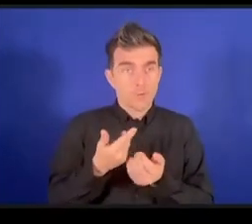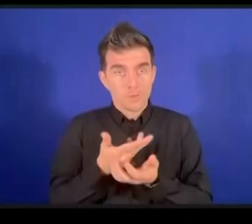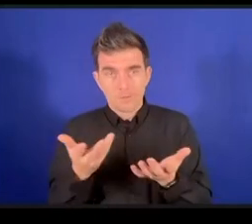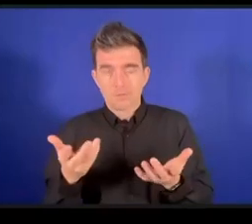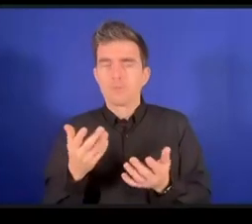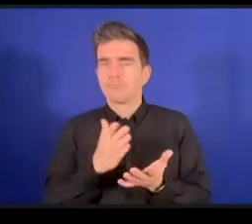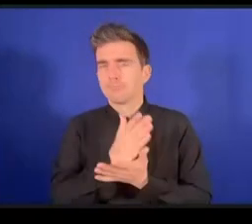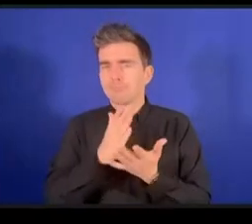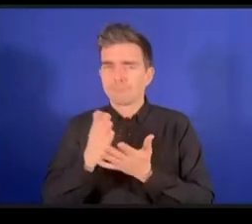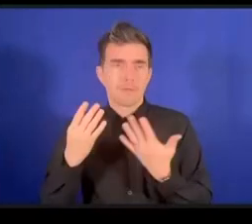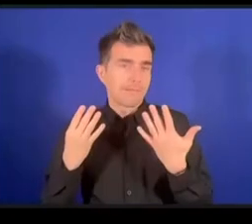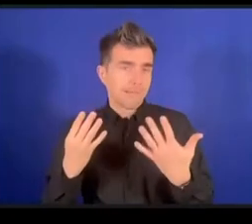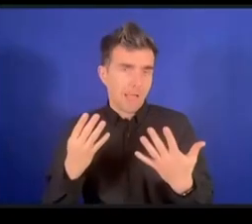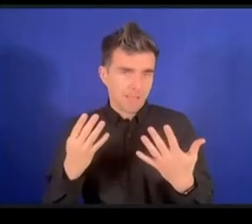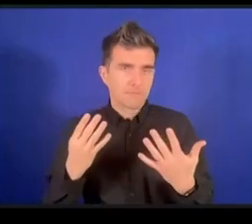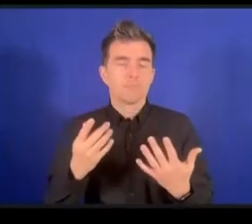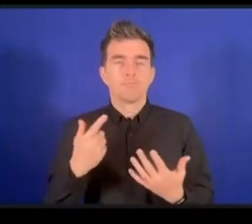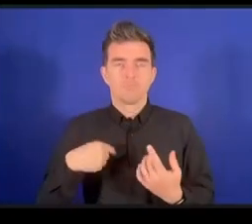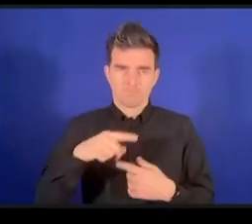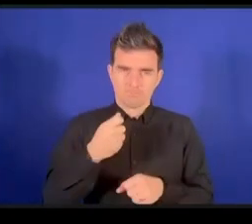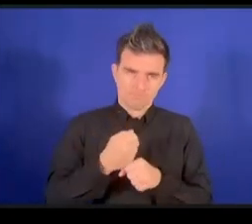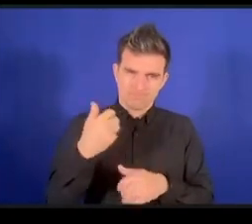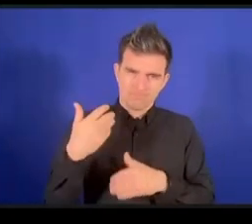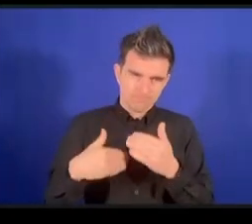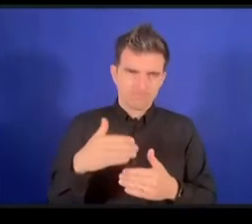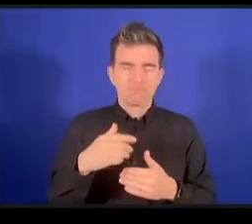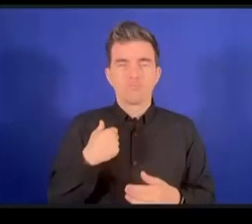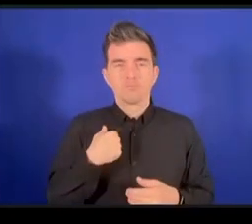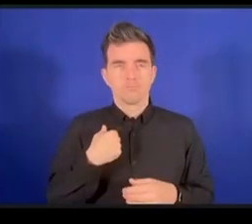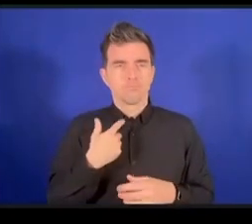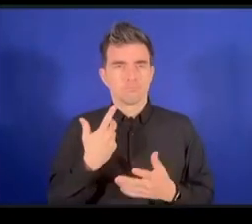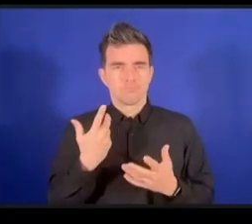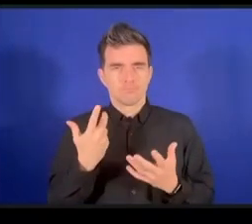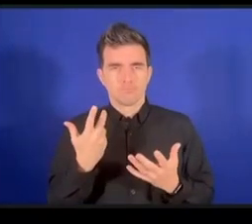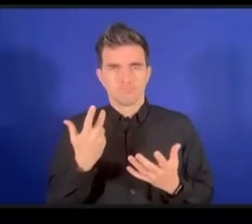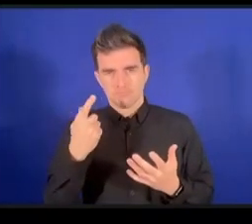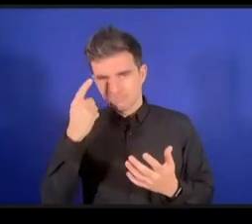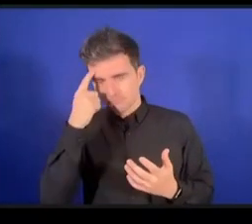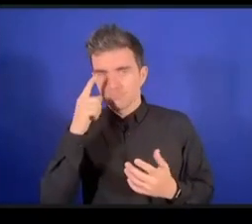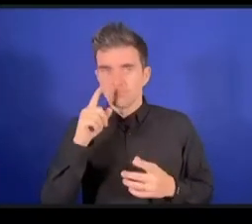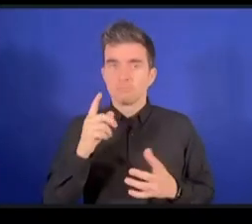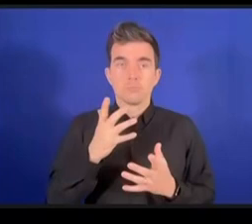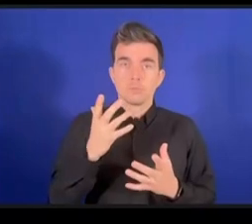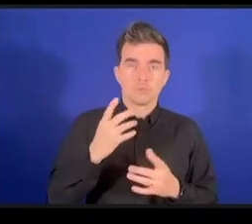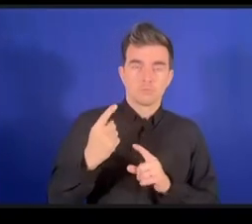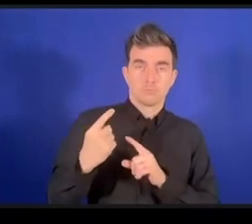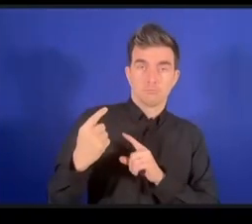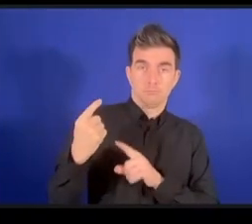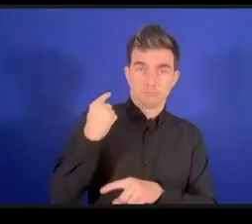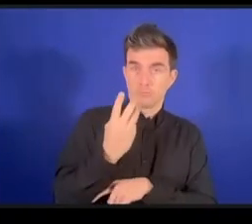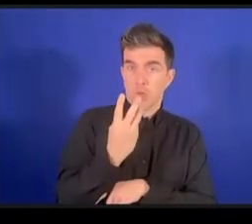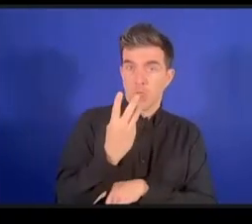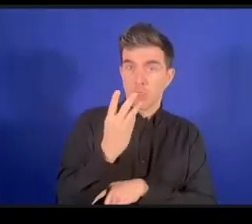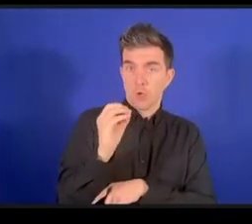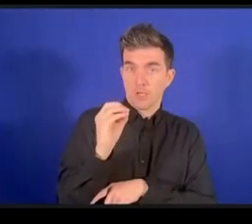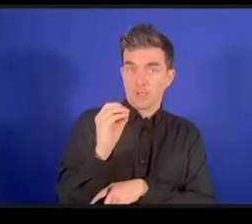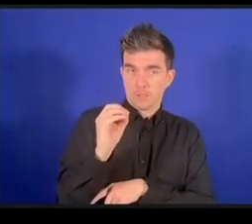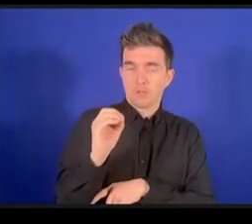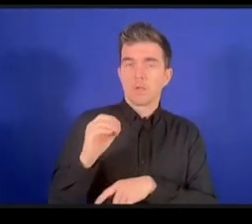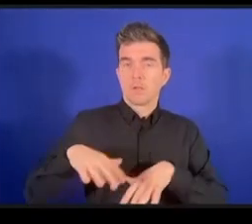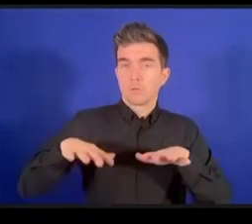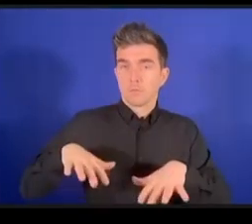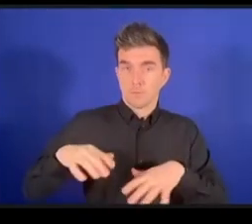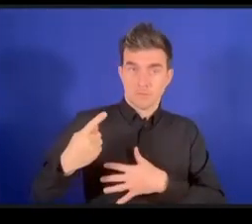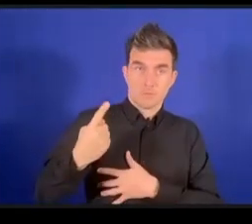is important because what we call as the mindless growth that we show up as development, which is